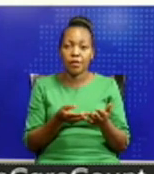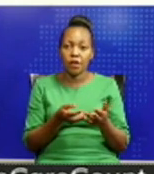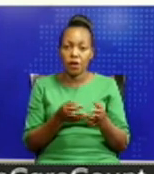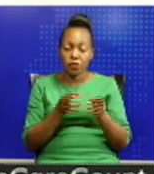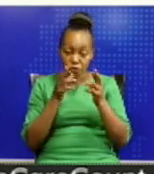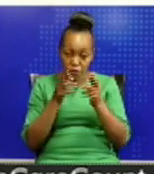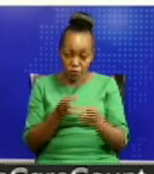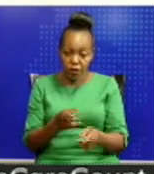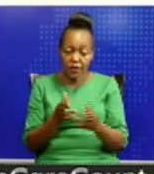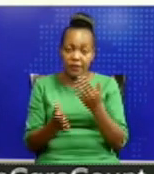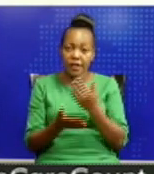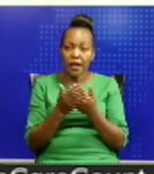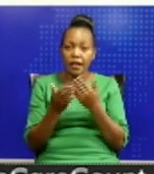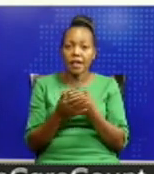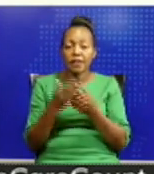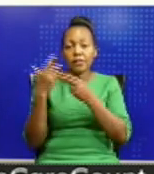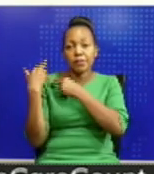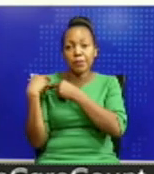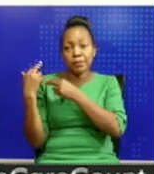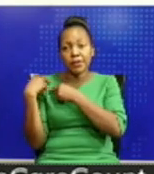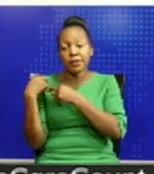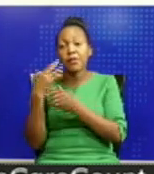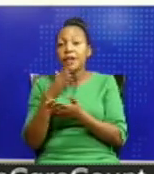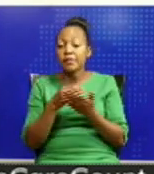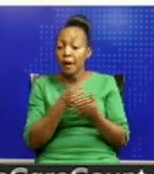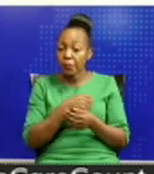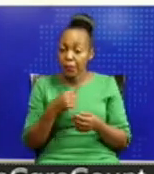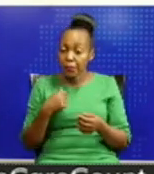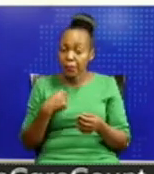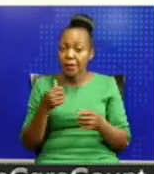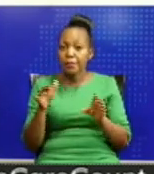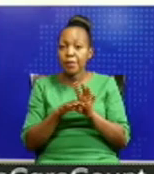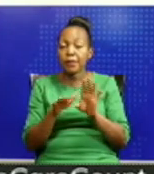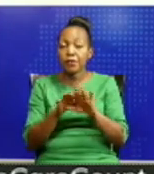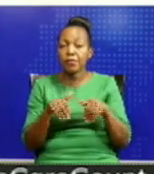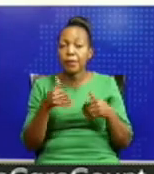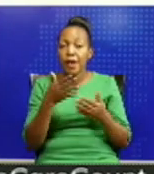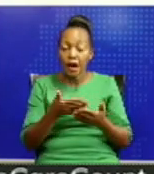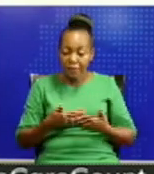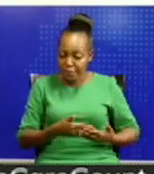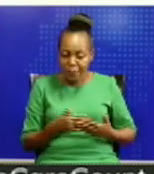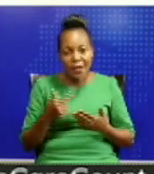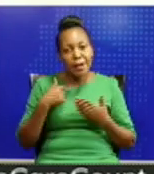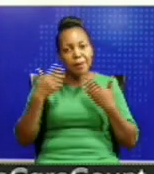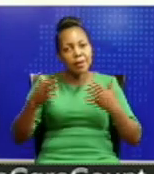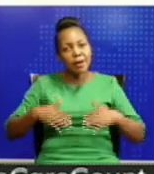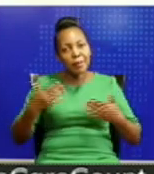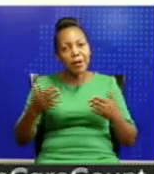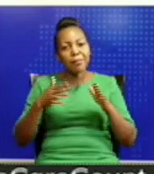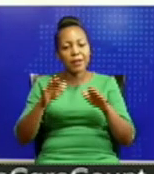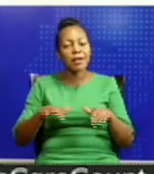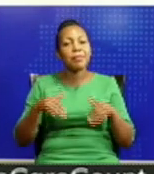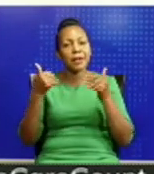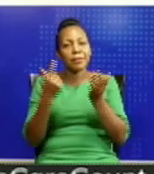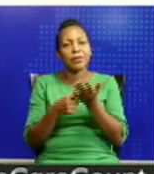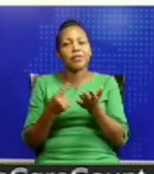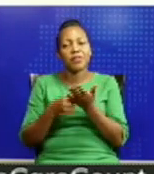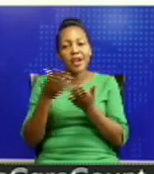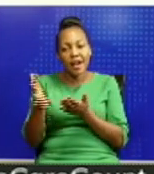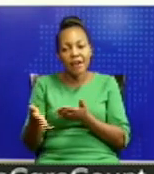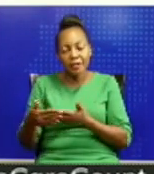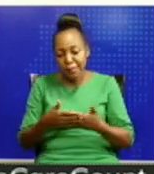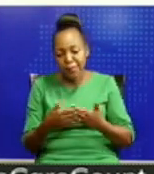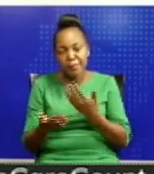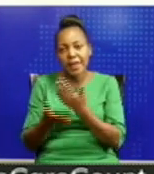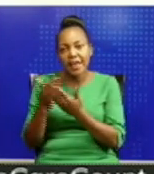care roles, because some of them actually have babies, I'm glad that the Parliament of Uganda has got a baby care